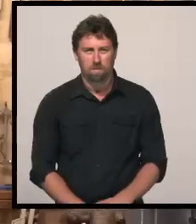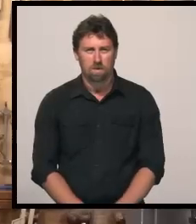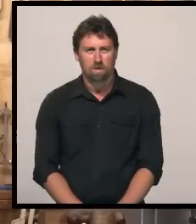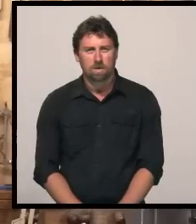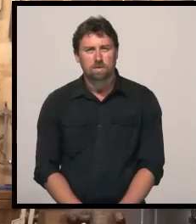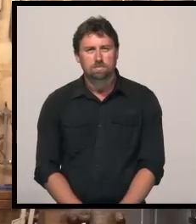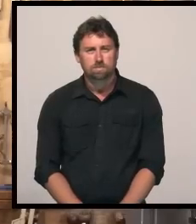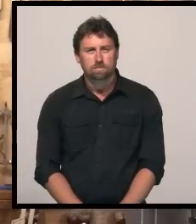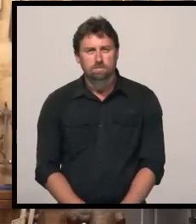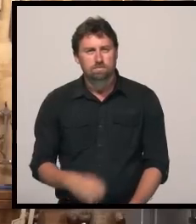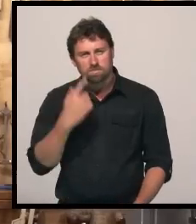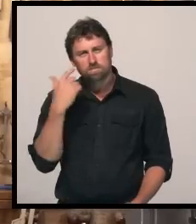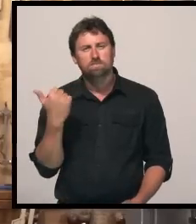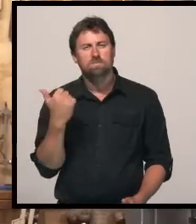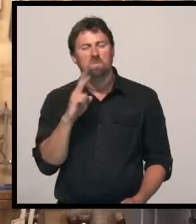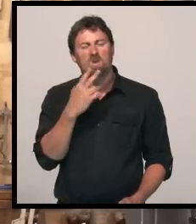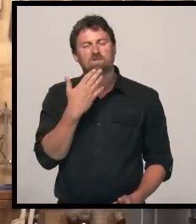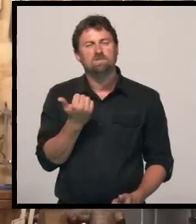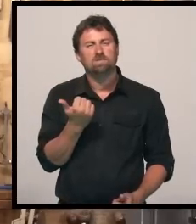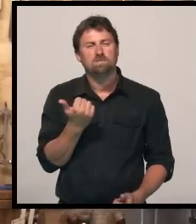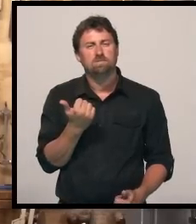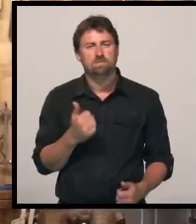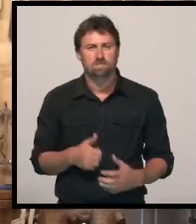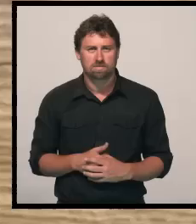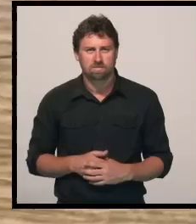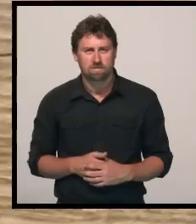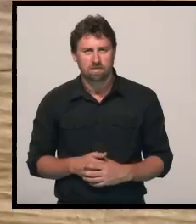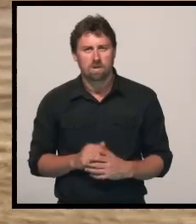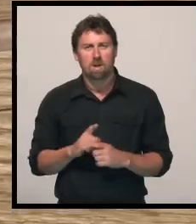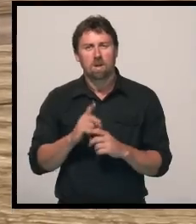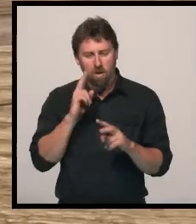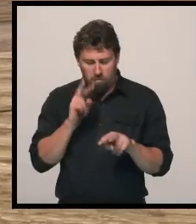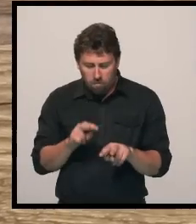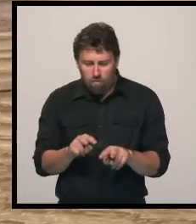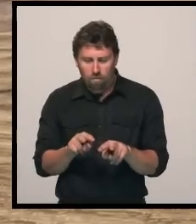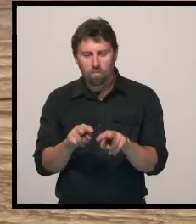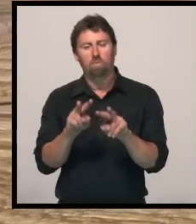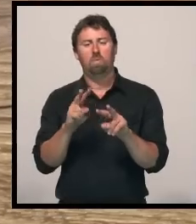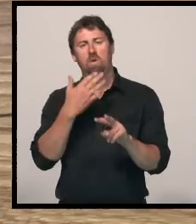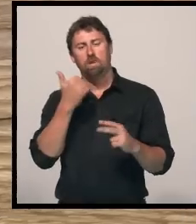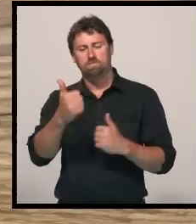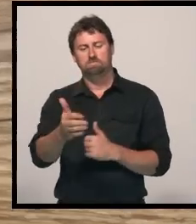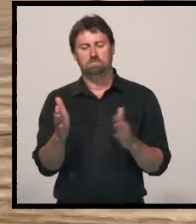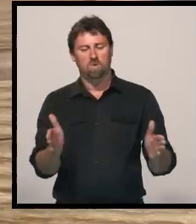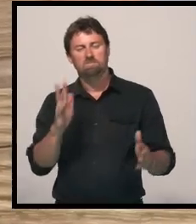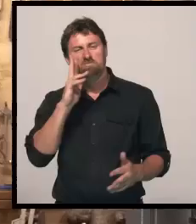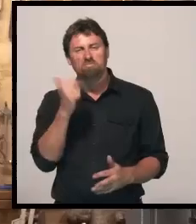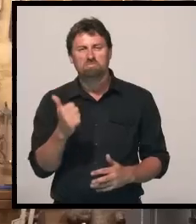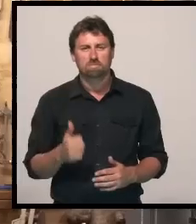As you can see, it softens it and sort of leads the eye into the box.